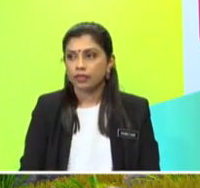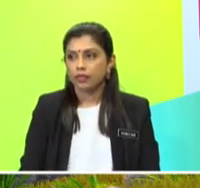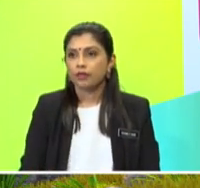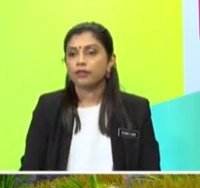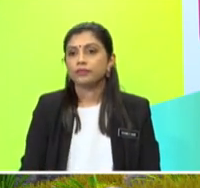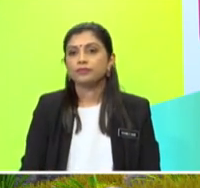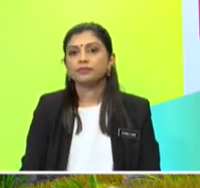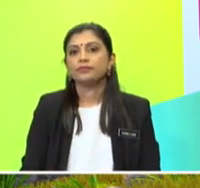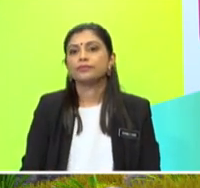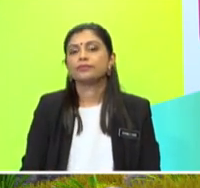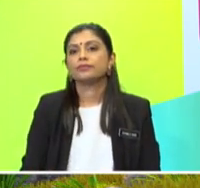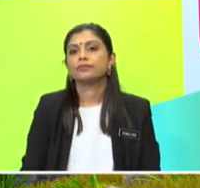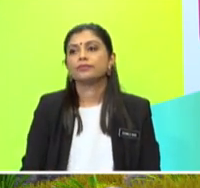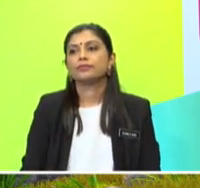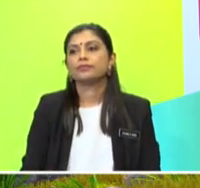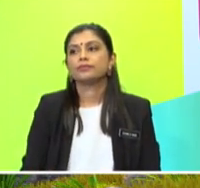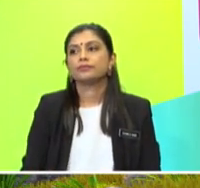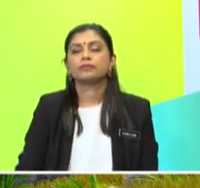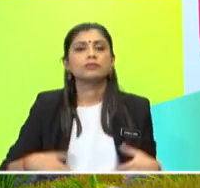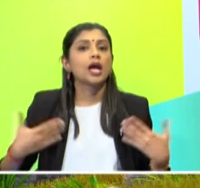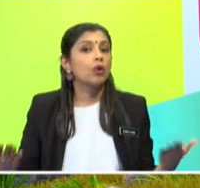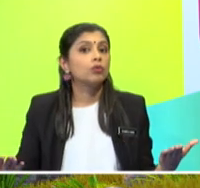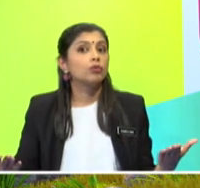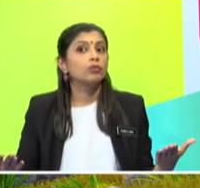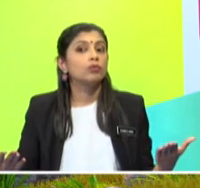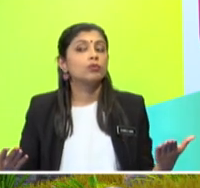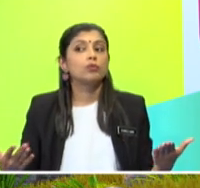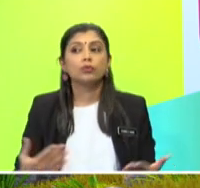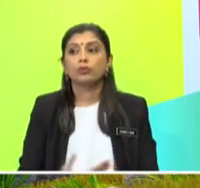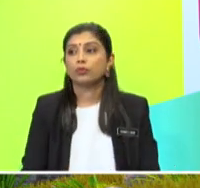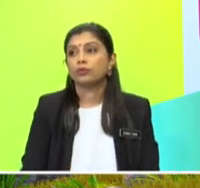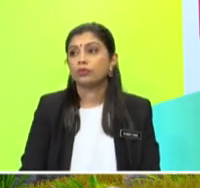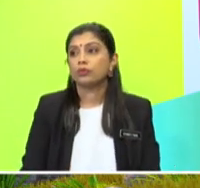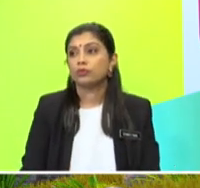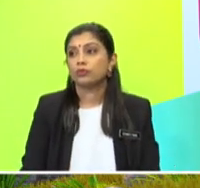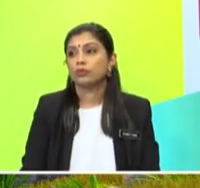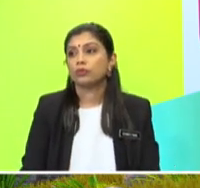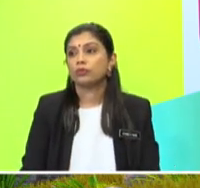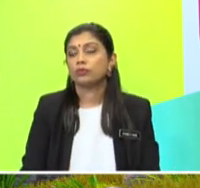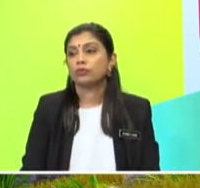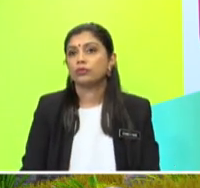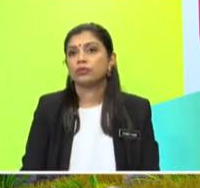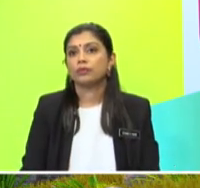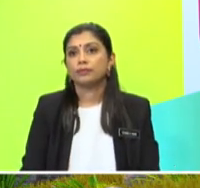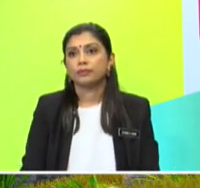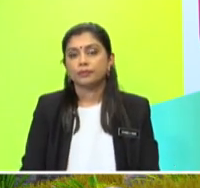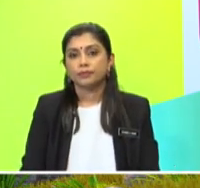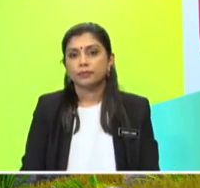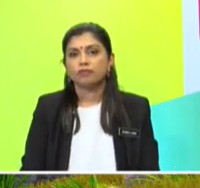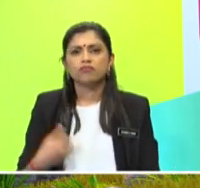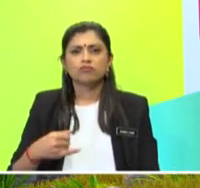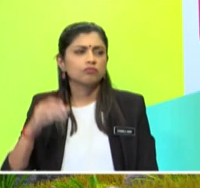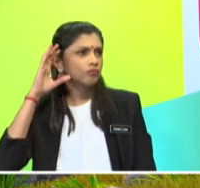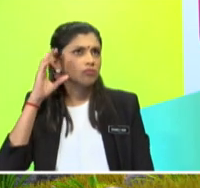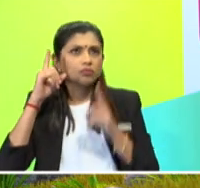grateful, perhaps you can just like, okay, this is my idea because I can't hear our friends sharing. So how